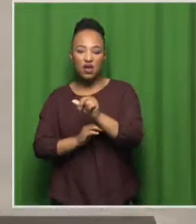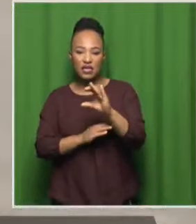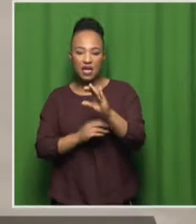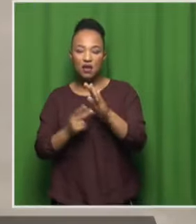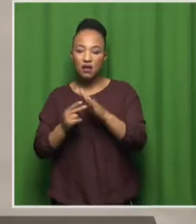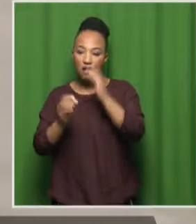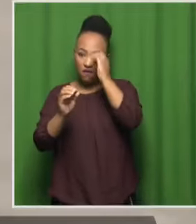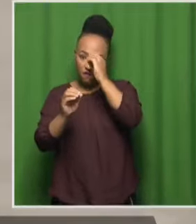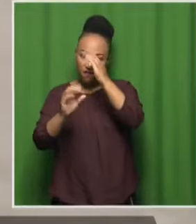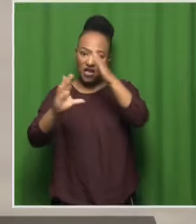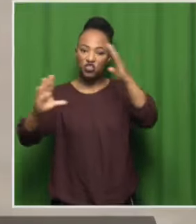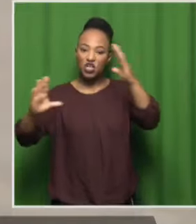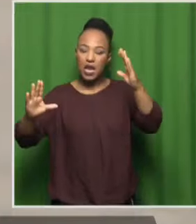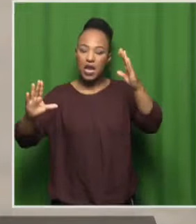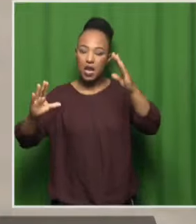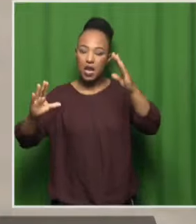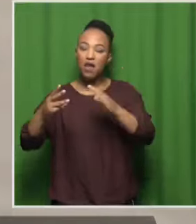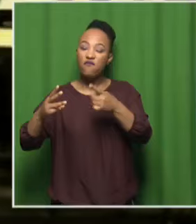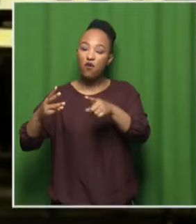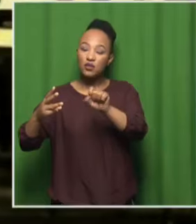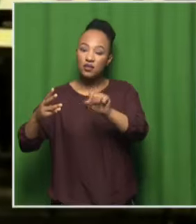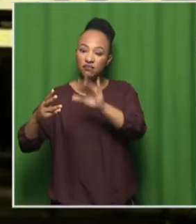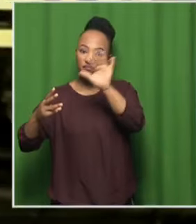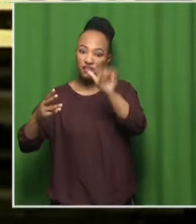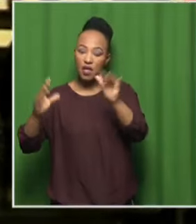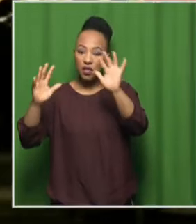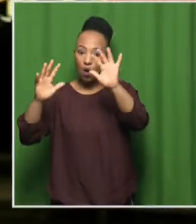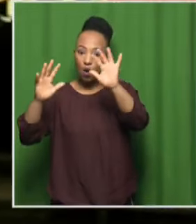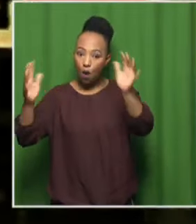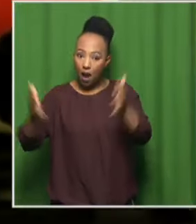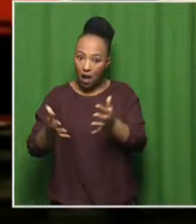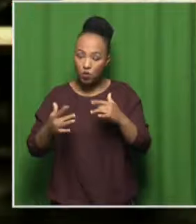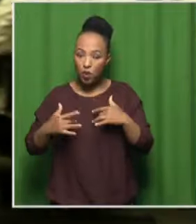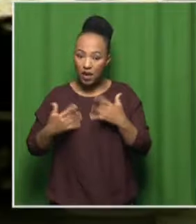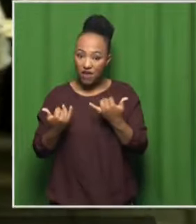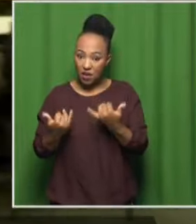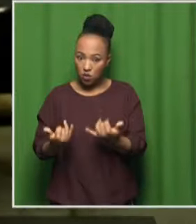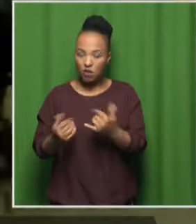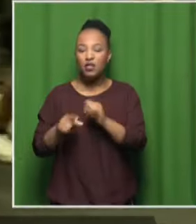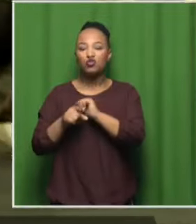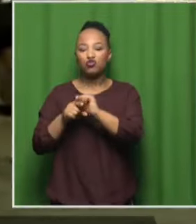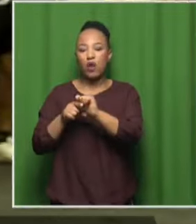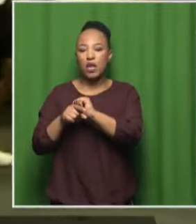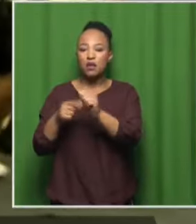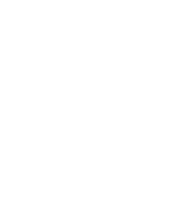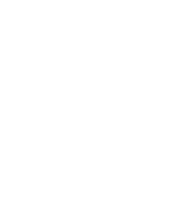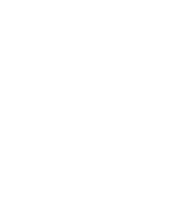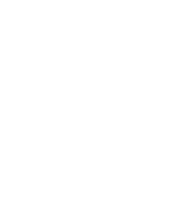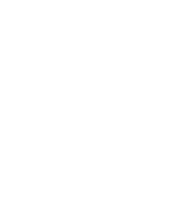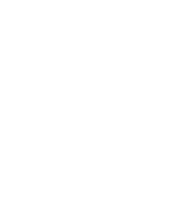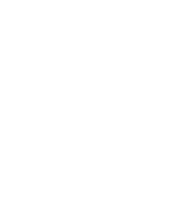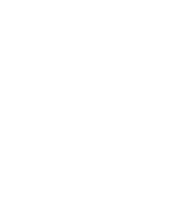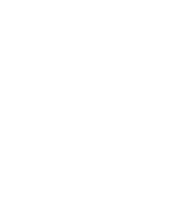Africa and the world we live in today, amongst others. Natasha Phiri, SABC News, Ekurhuleni.